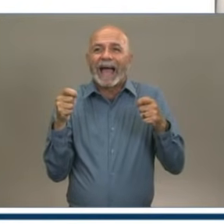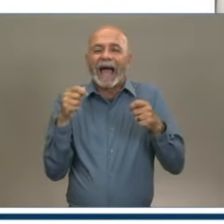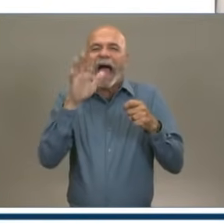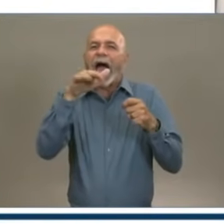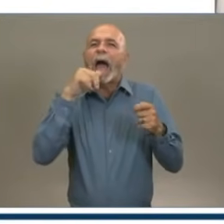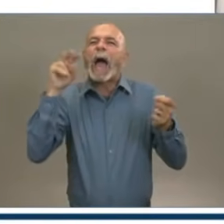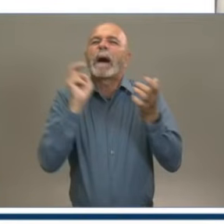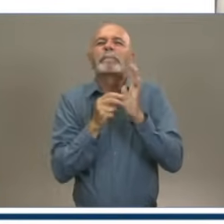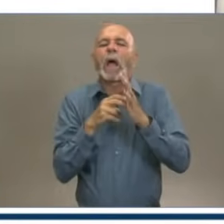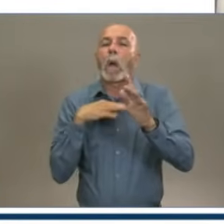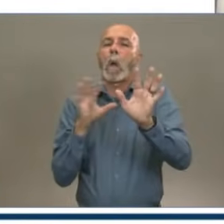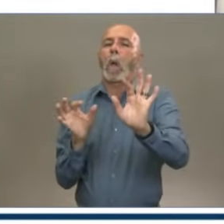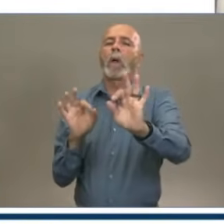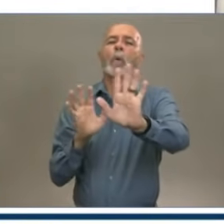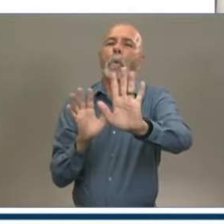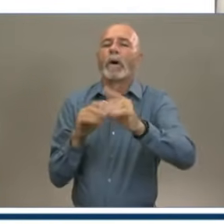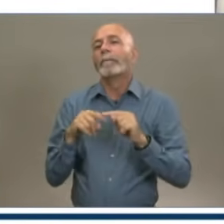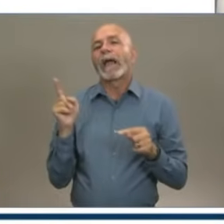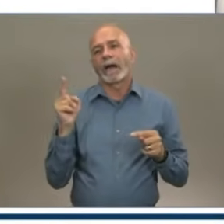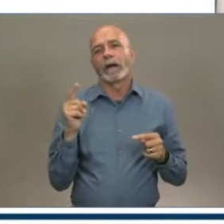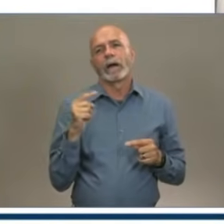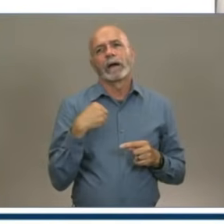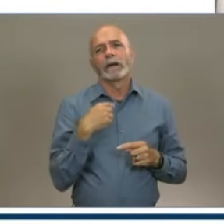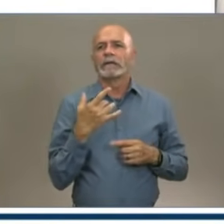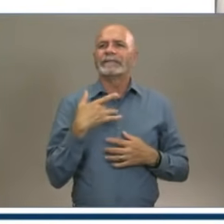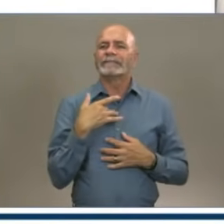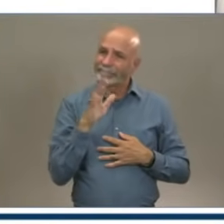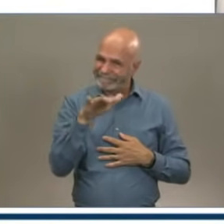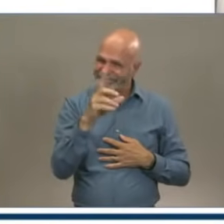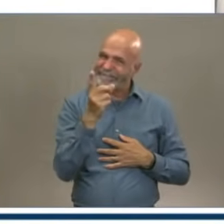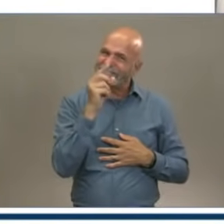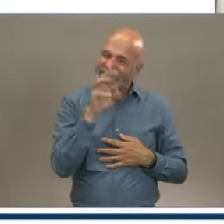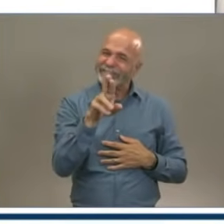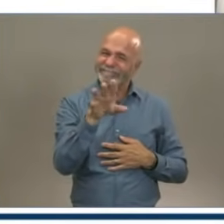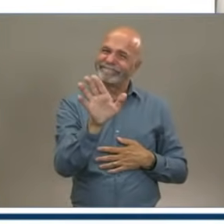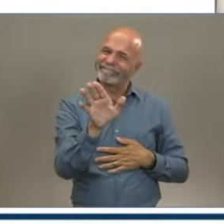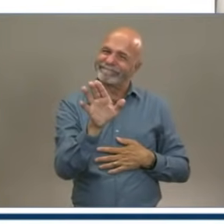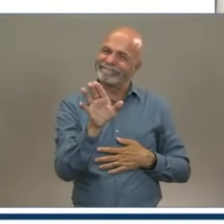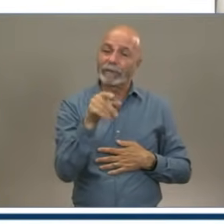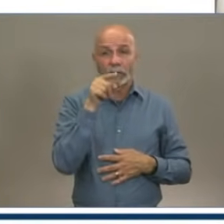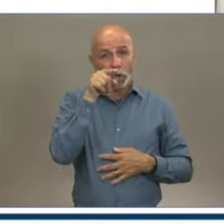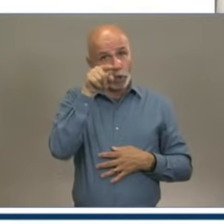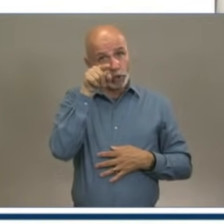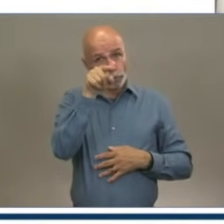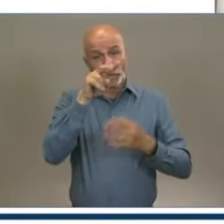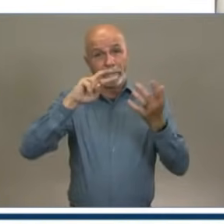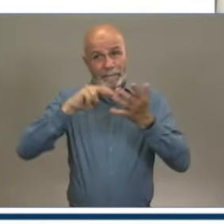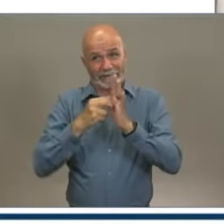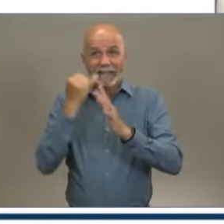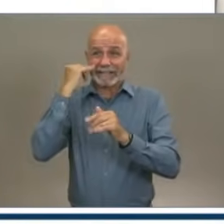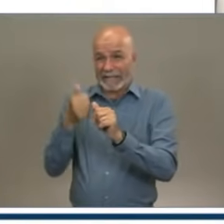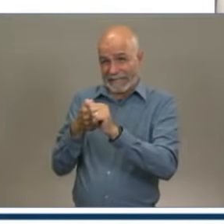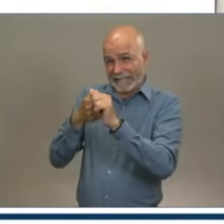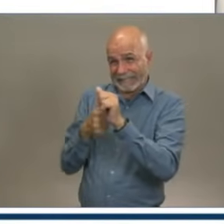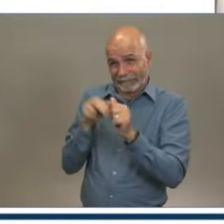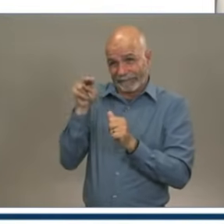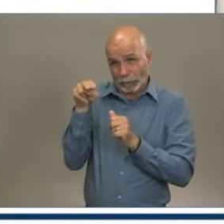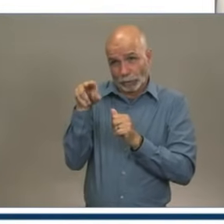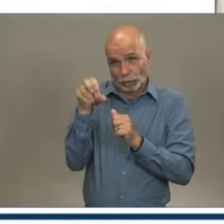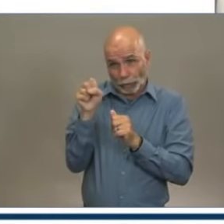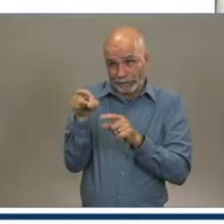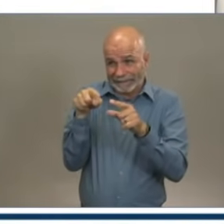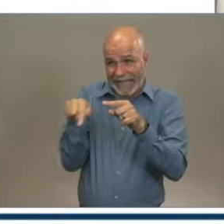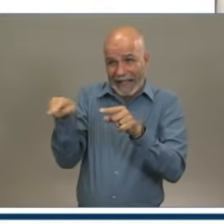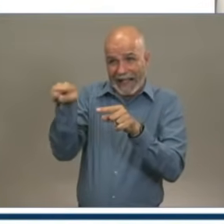that. But I just wonder, Dr. Strang, if every Nova Scotian who is eligible to get a shot